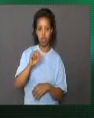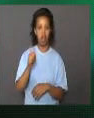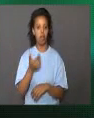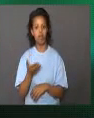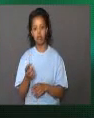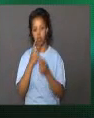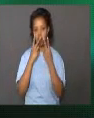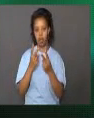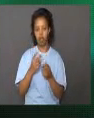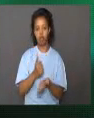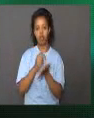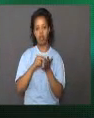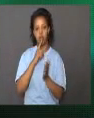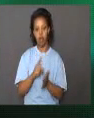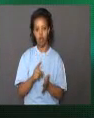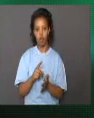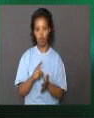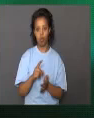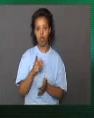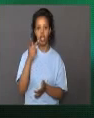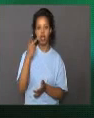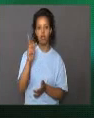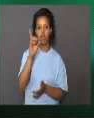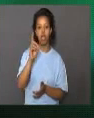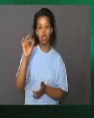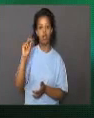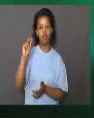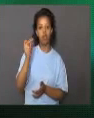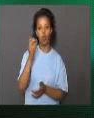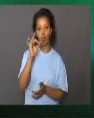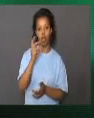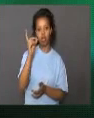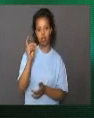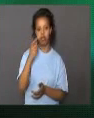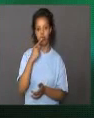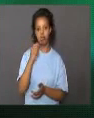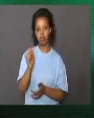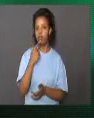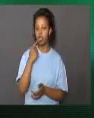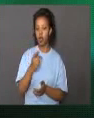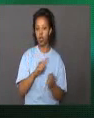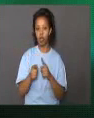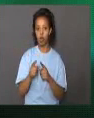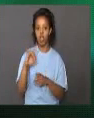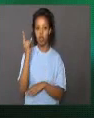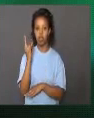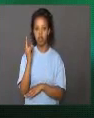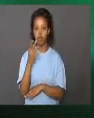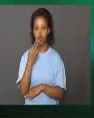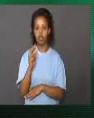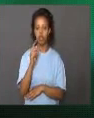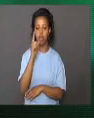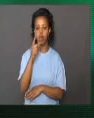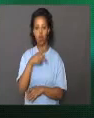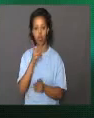A theodolite is a tool used to measure the height of trees or of slopes in an